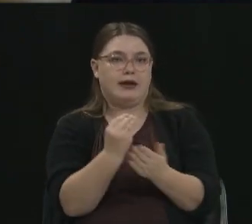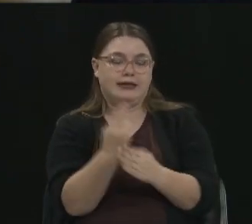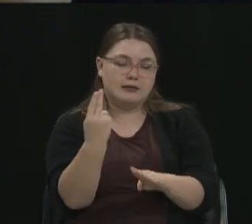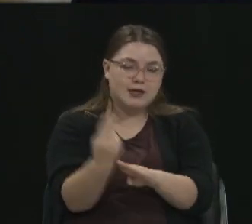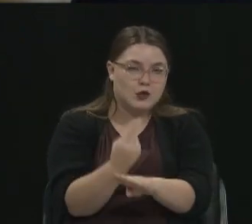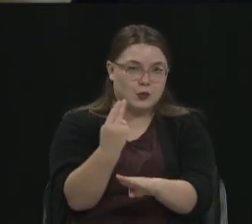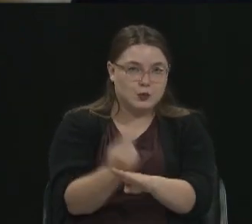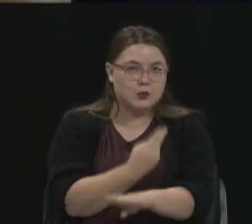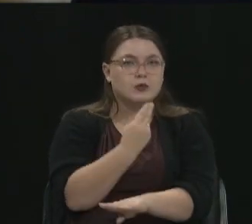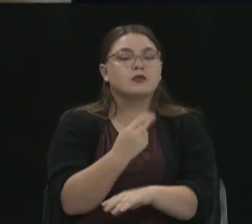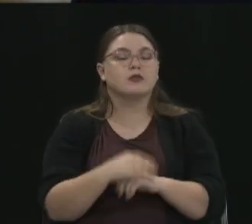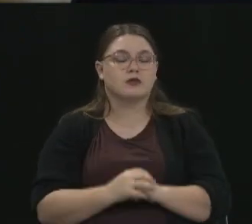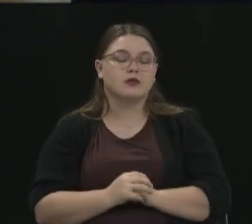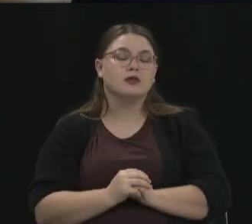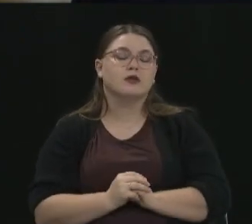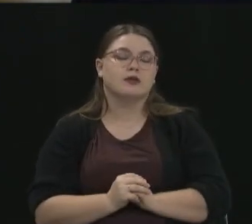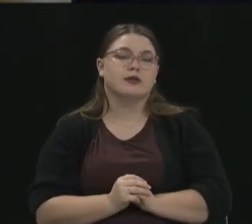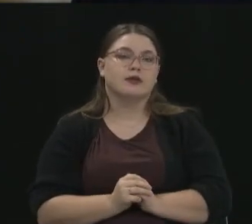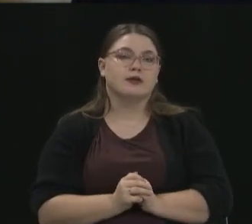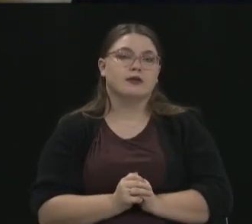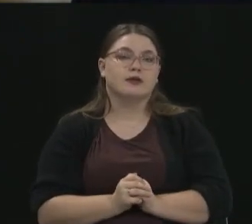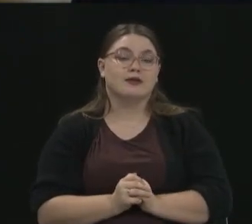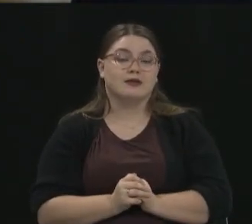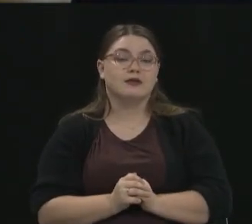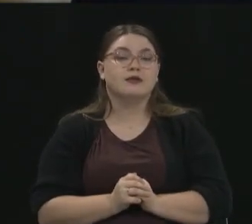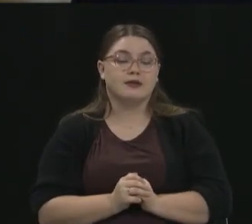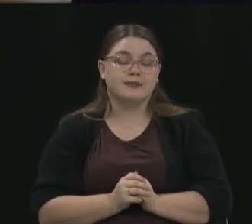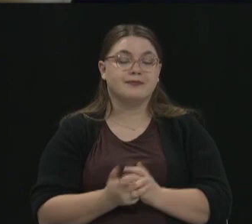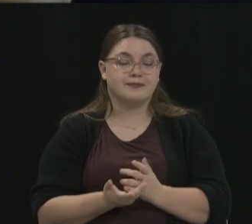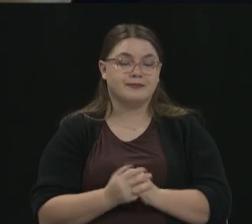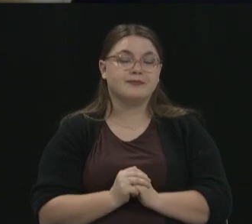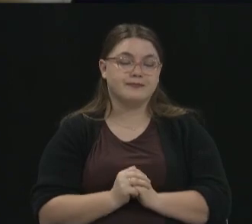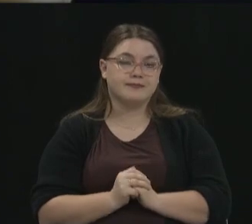much money we're talking, how large it is.